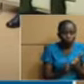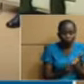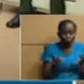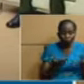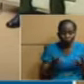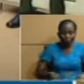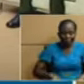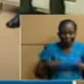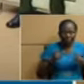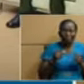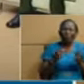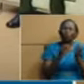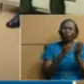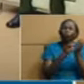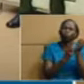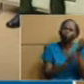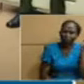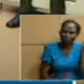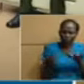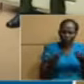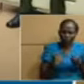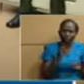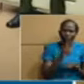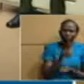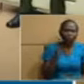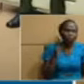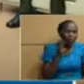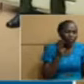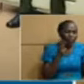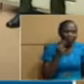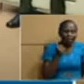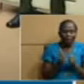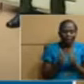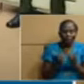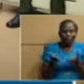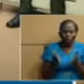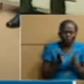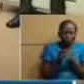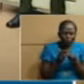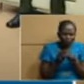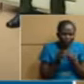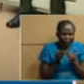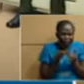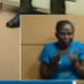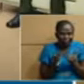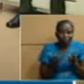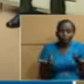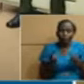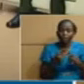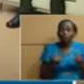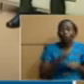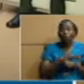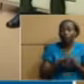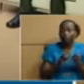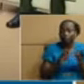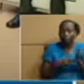poverty, you have an extra maybe 12 million that are teetering on the edge. Now COVID-19 must